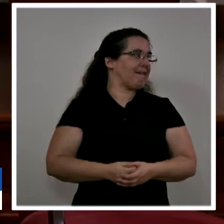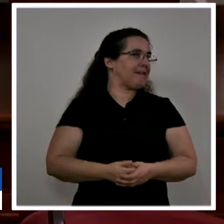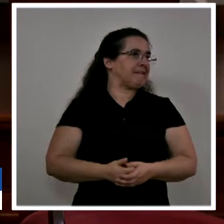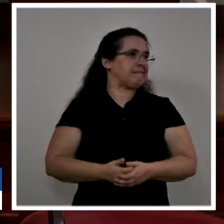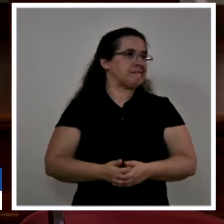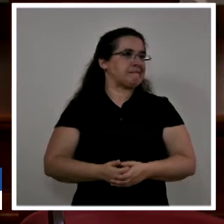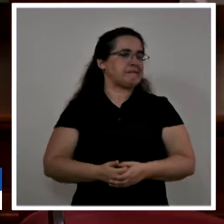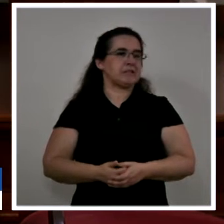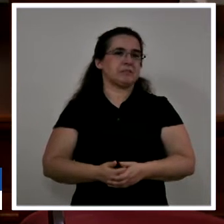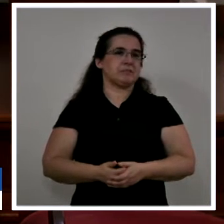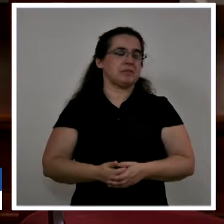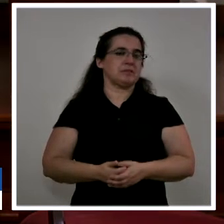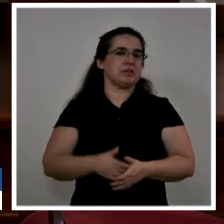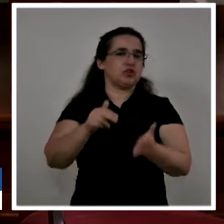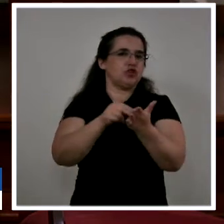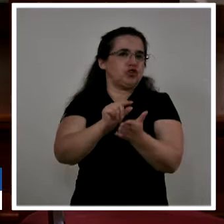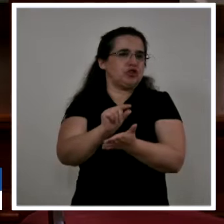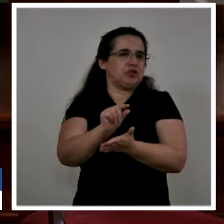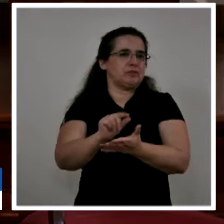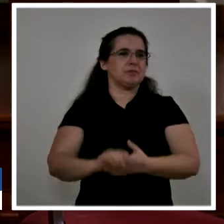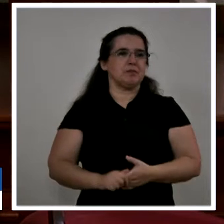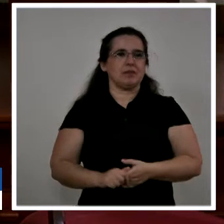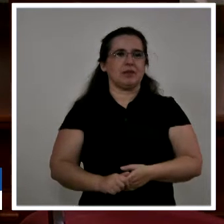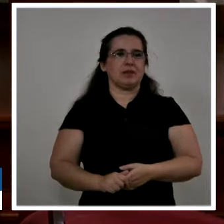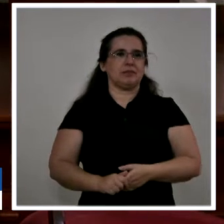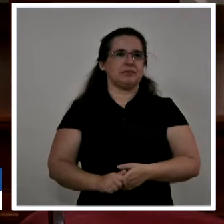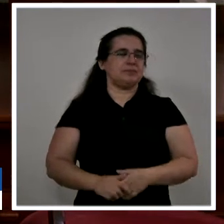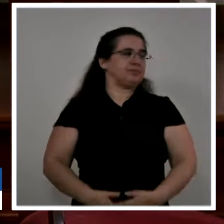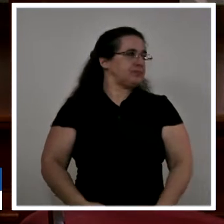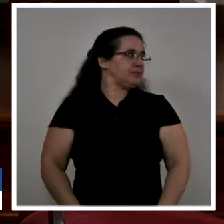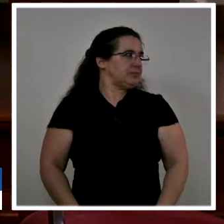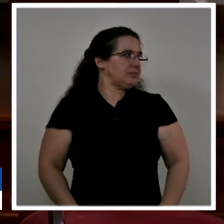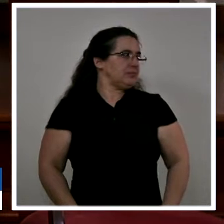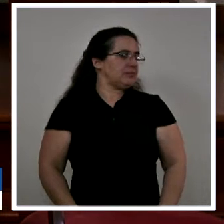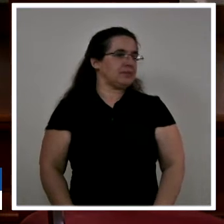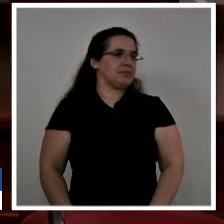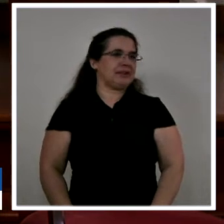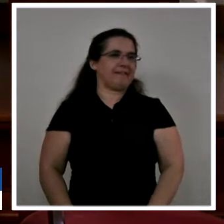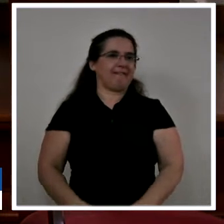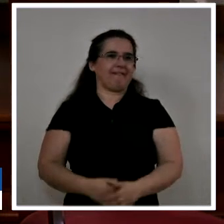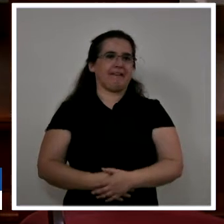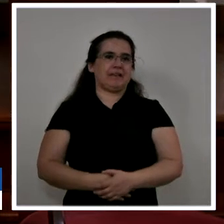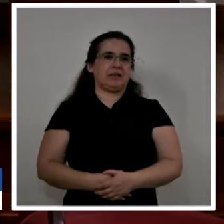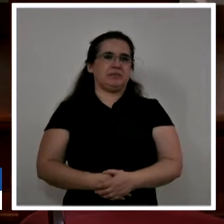Under the 317. No, 139, 1 and 3. That was the part I read. Sorry.